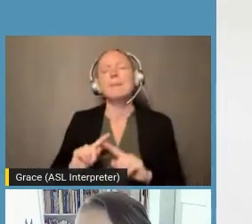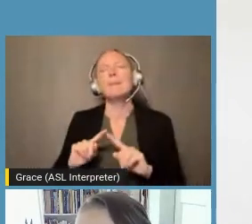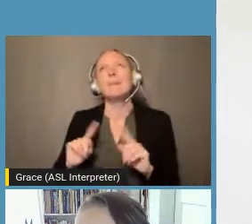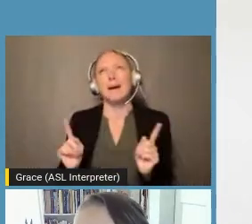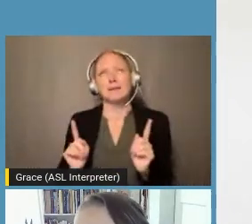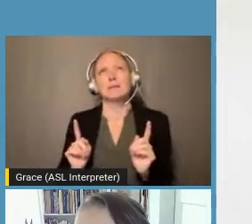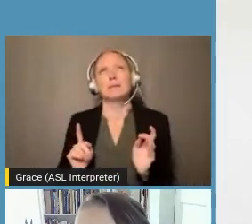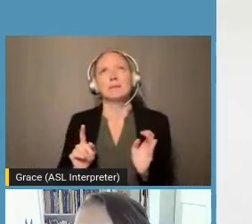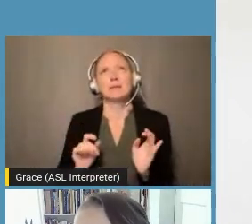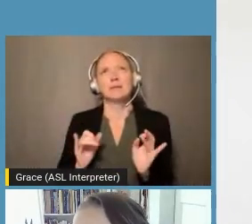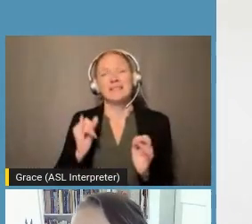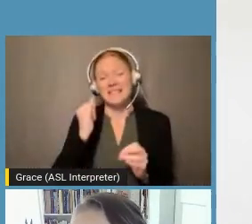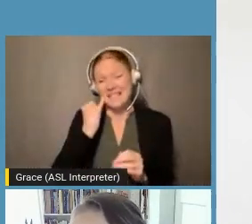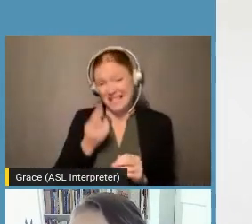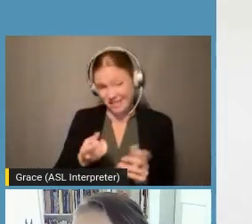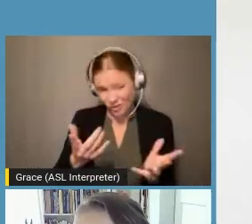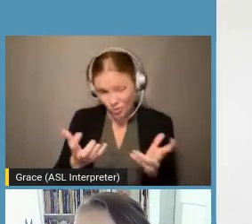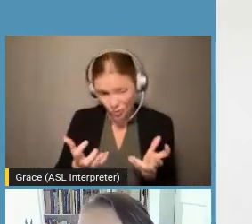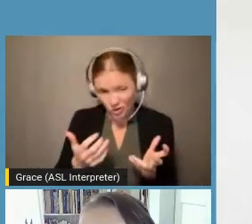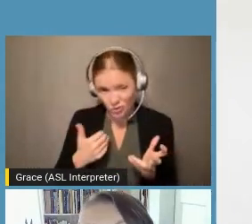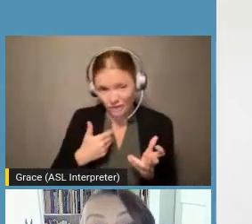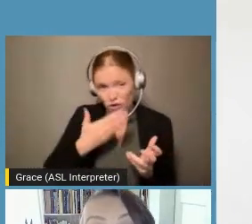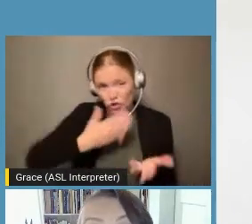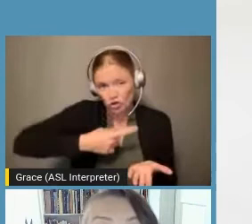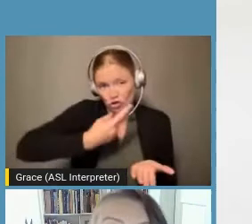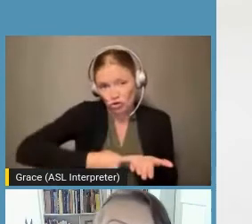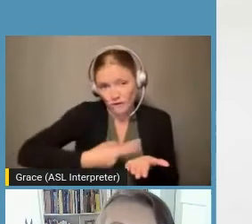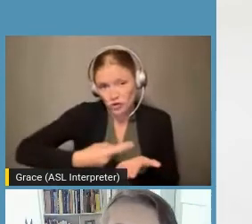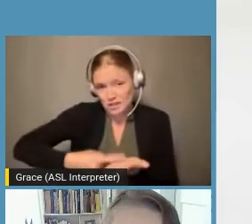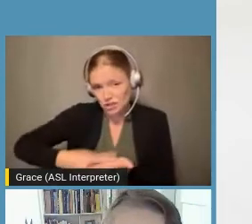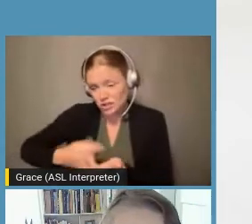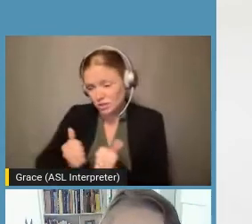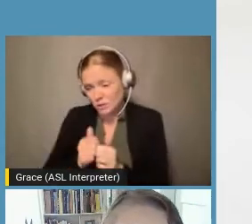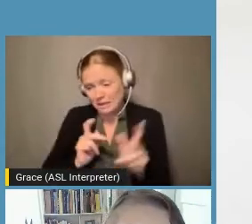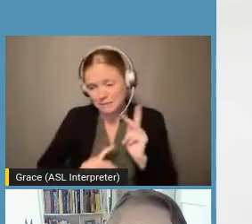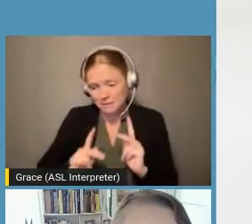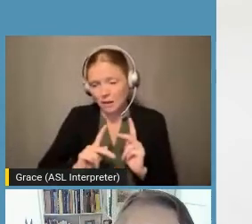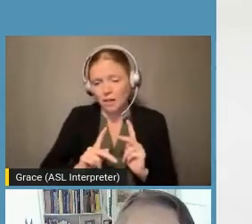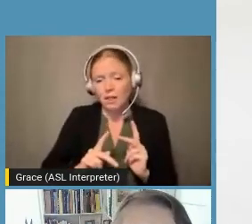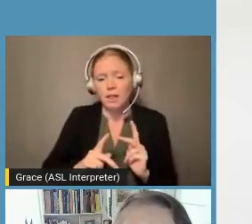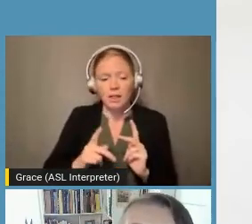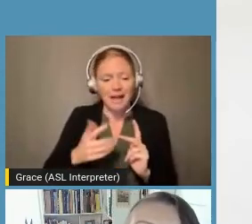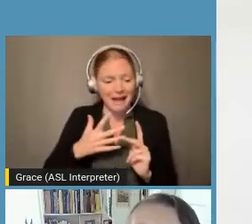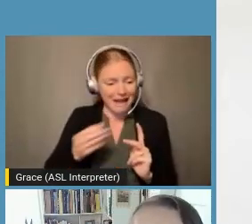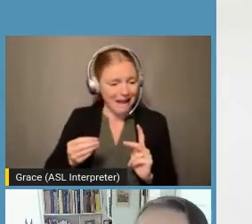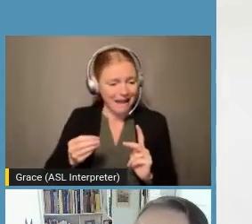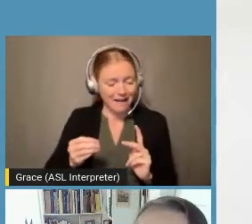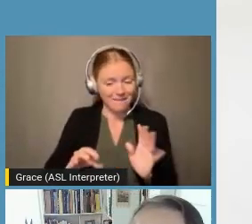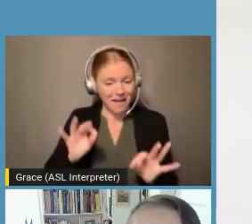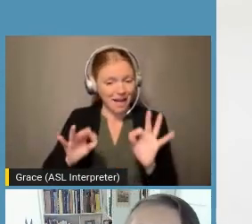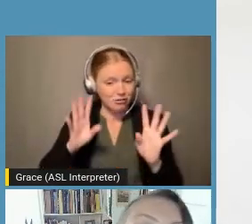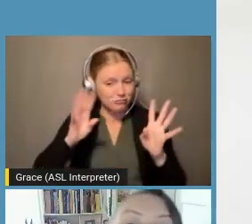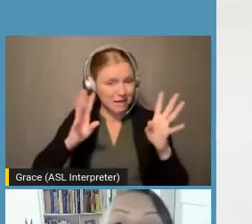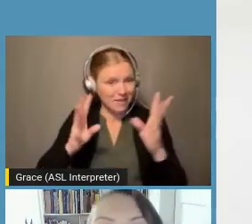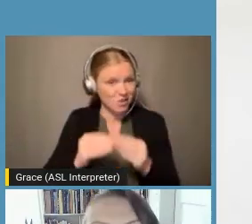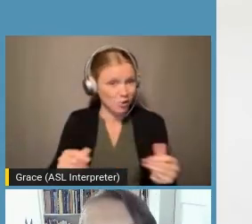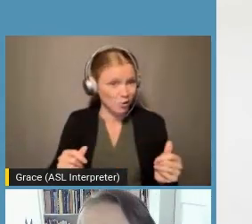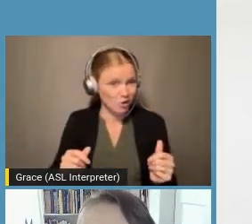to have really good conversations with people who can find creative solutions to do what you need to do for the budget you